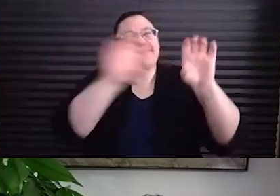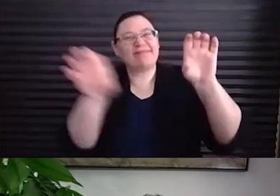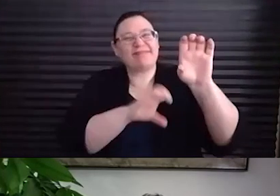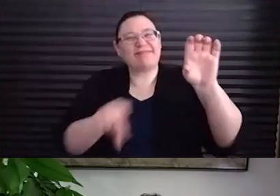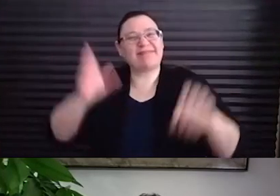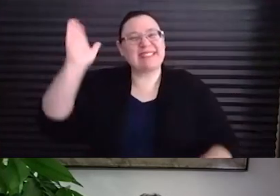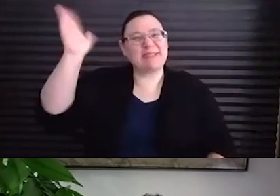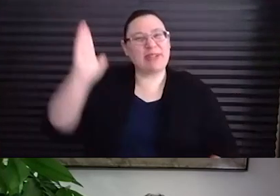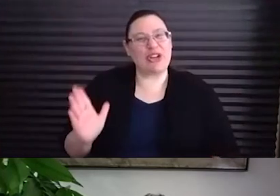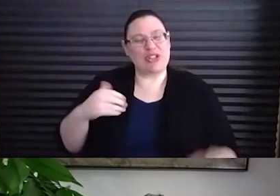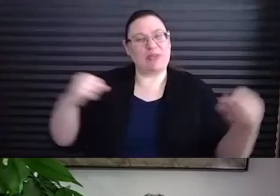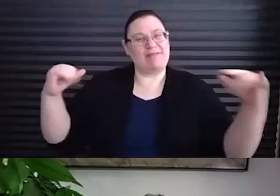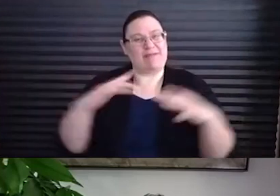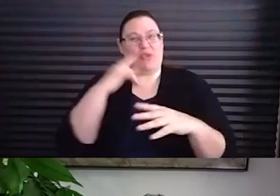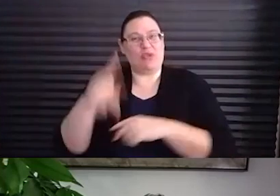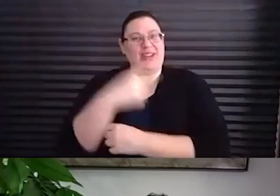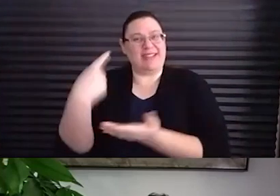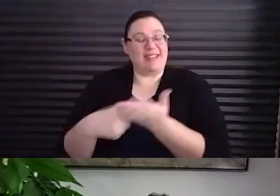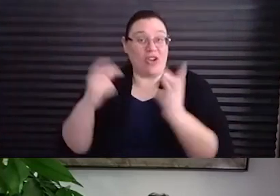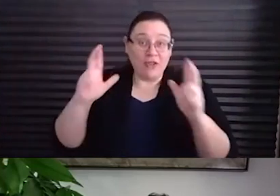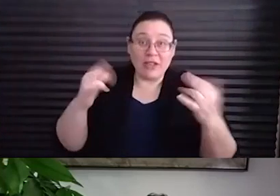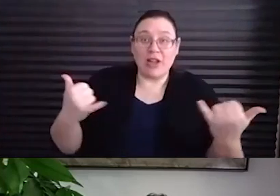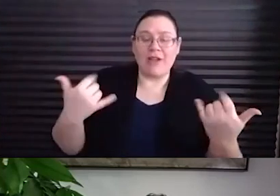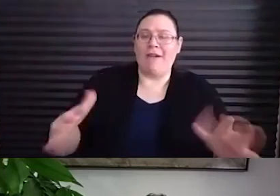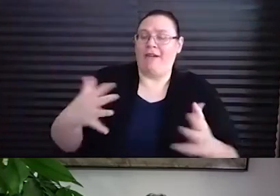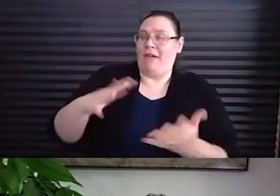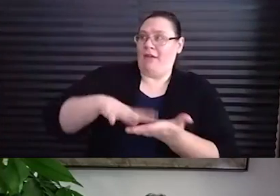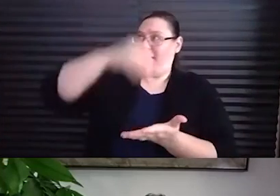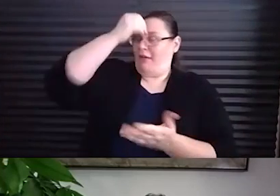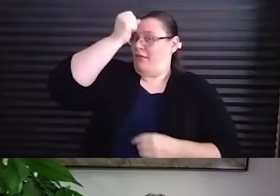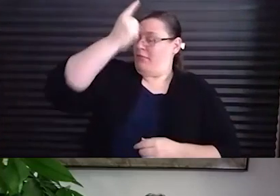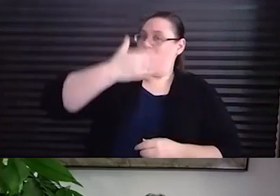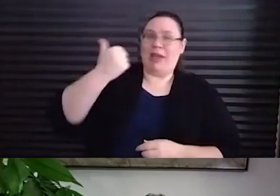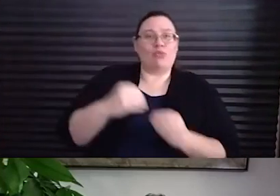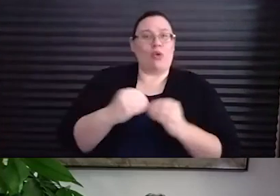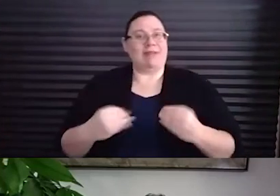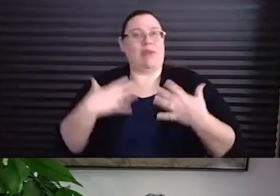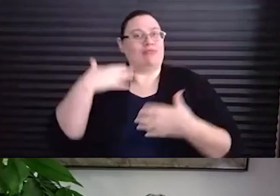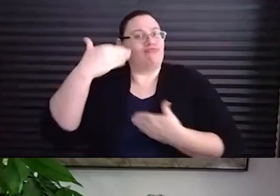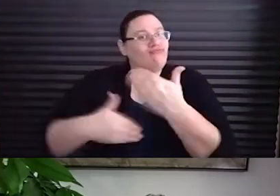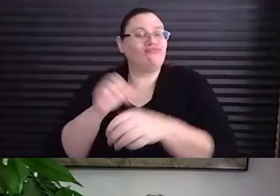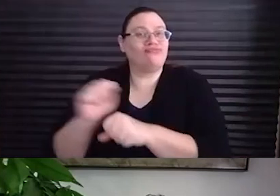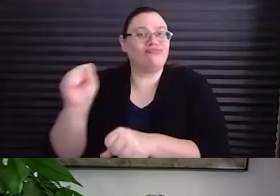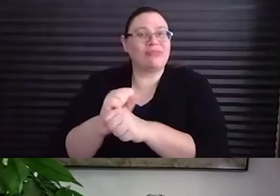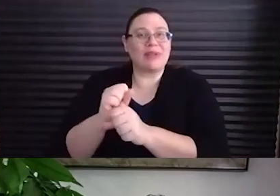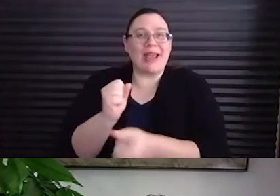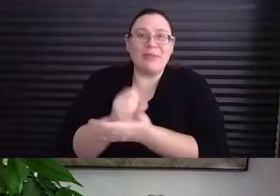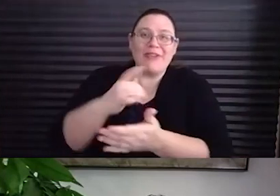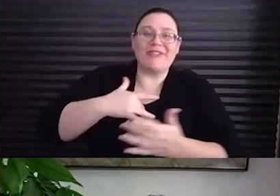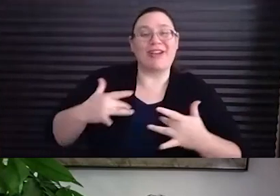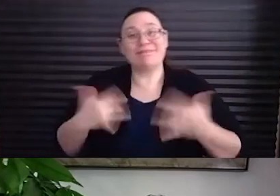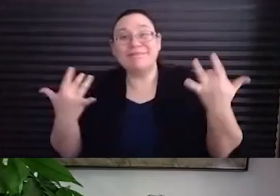discussion. And it's our hope that we leave you today more informed and more inspired to go forth and do great work that brings joy to yourselves and to the